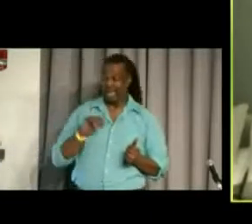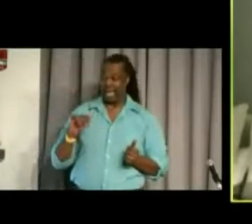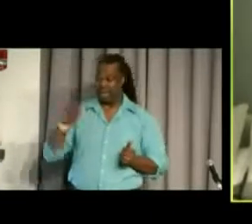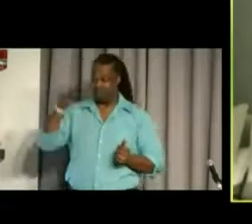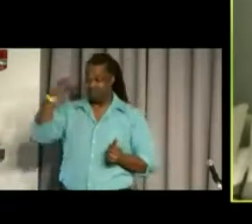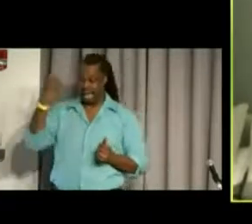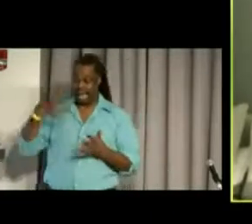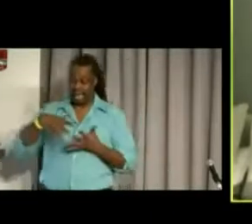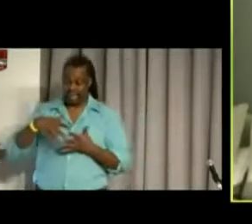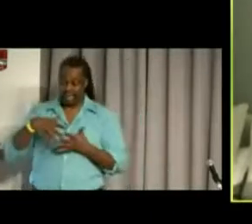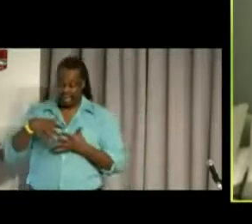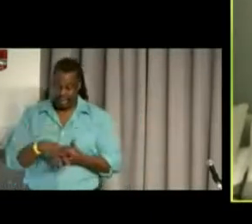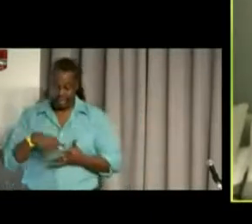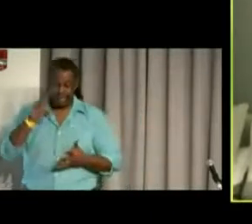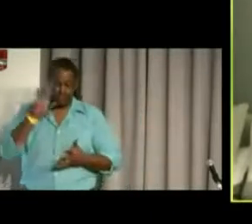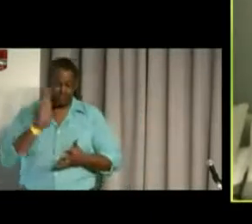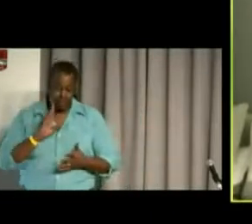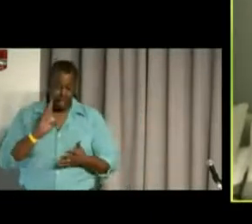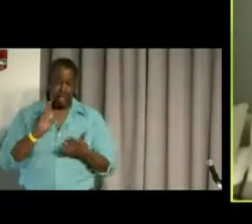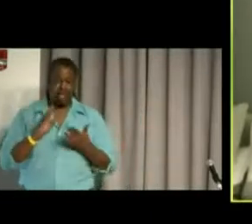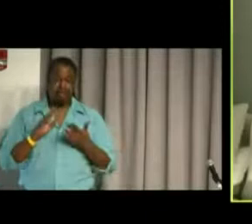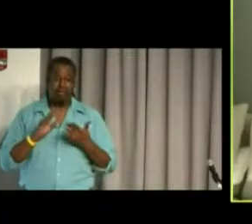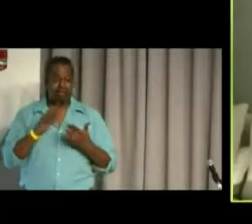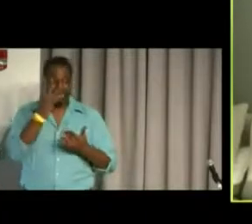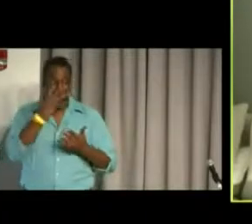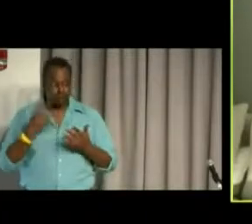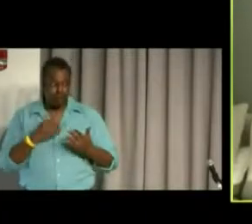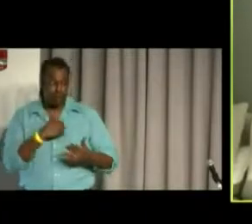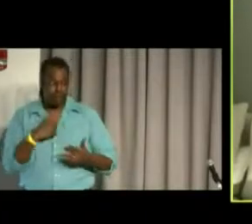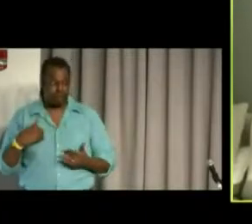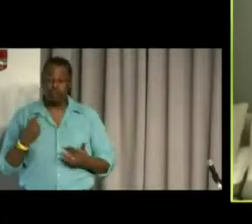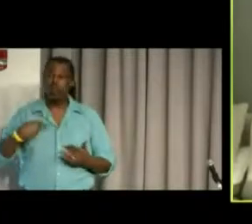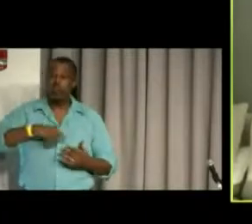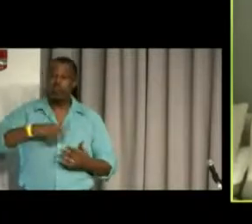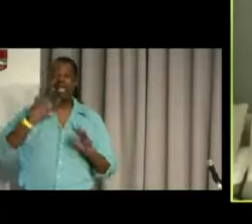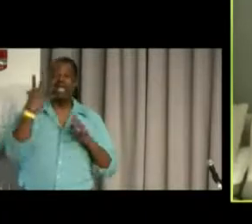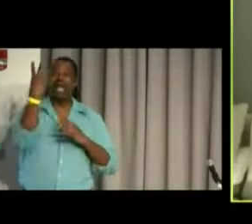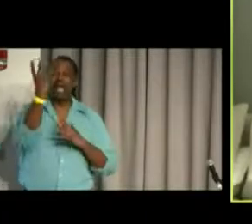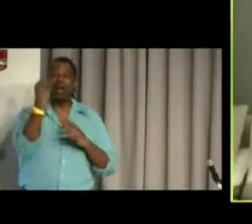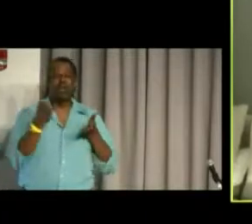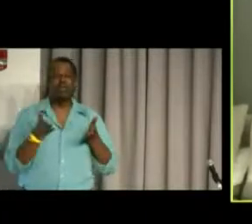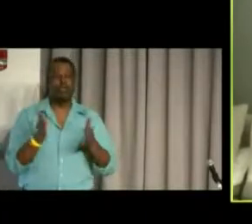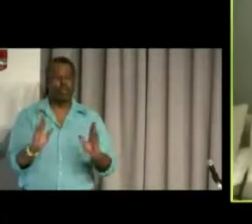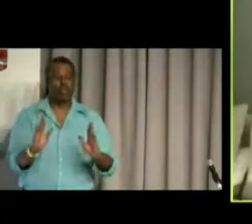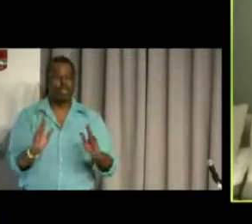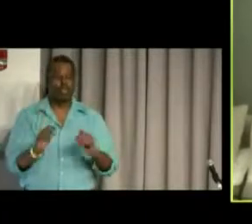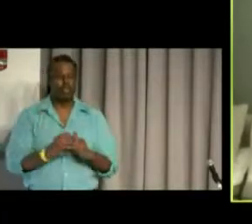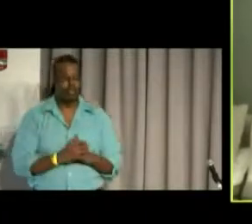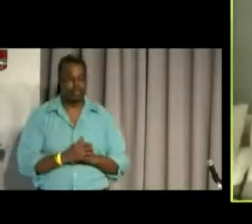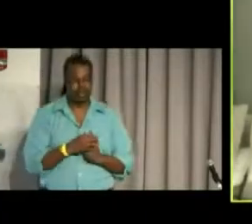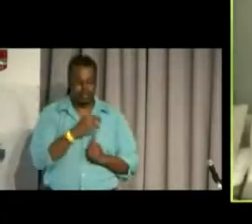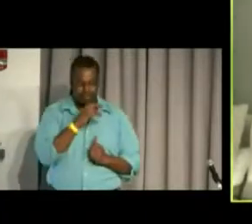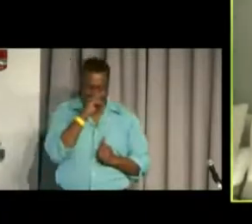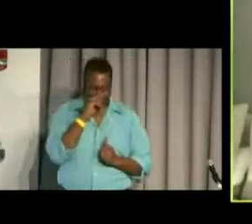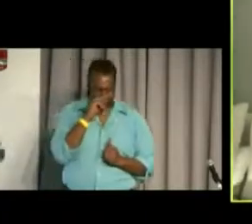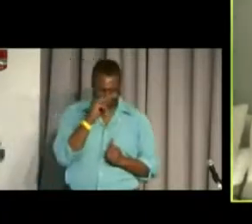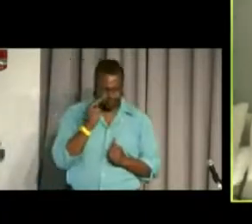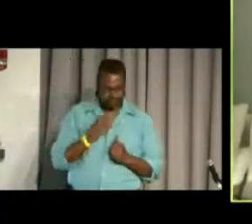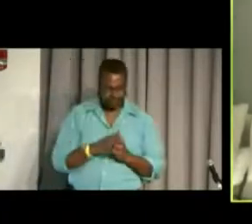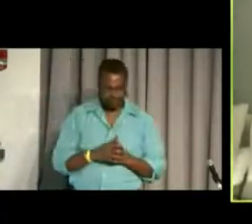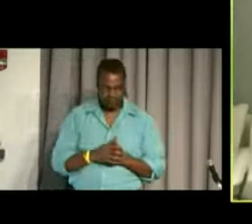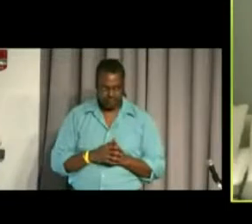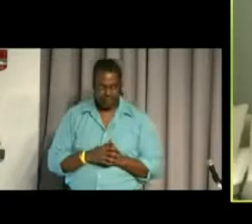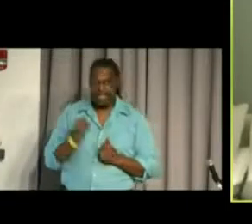Indigenous and community members, immigrant-based community members, we got out on the streets. Those of us who had